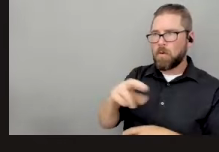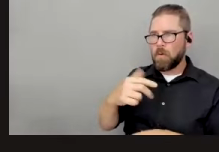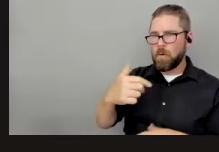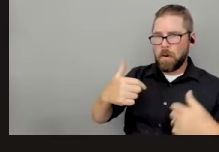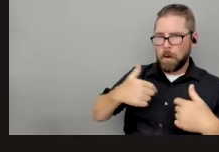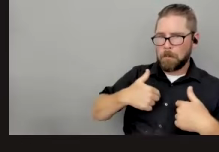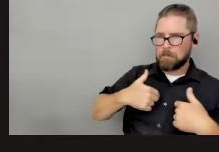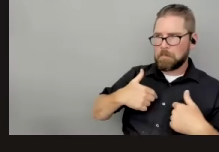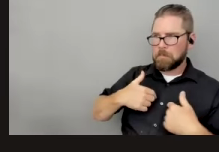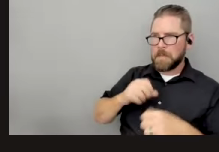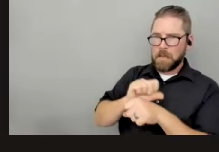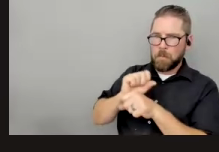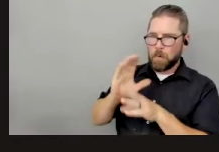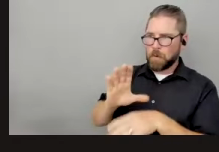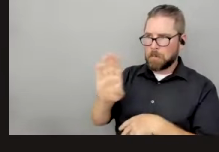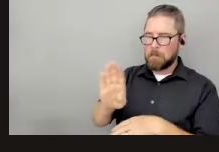to.